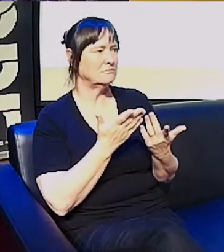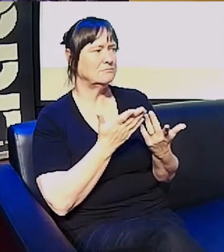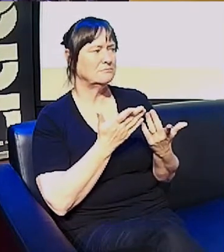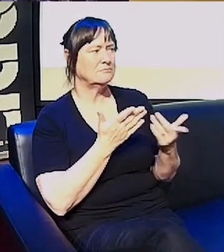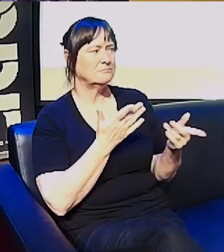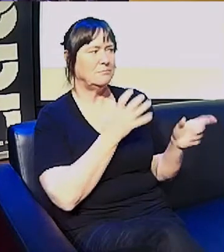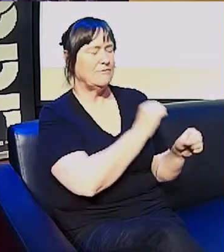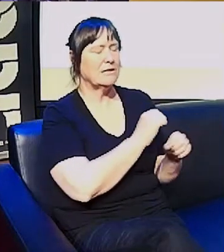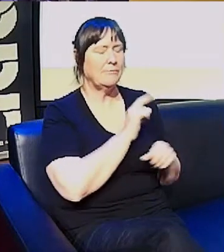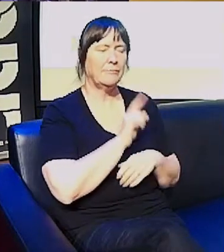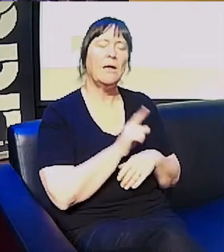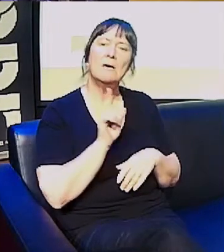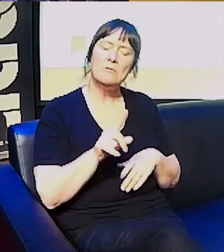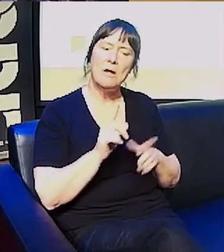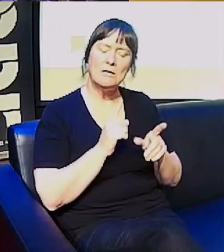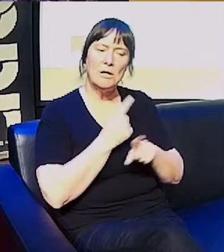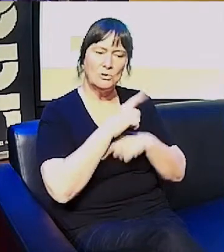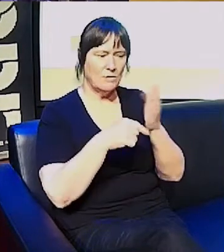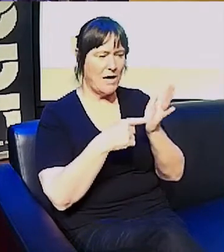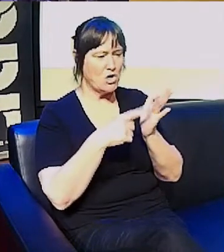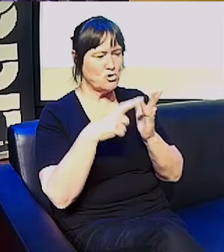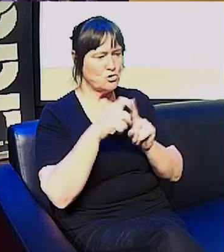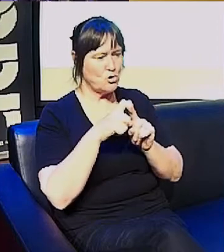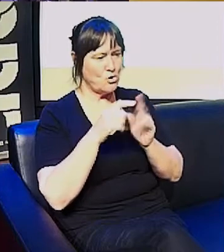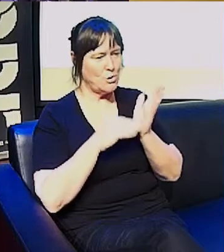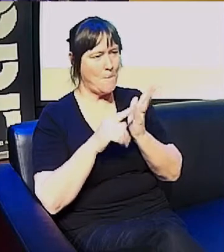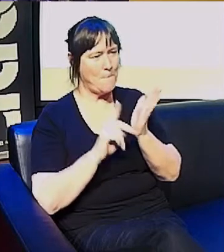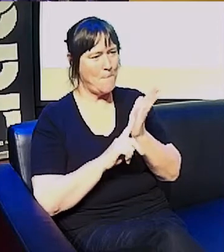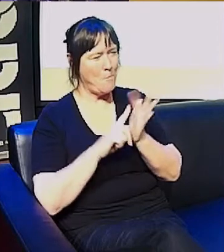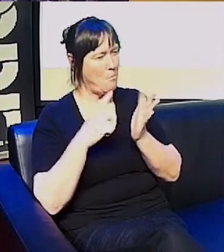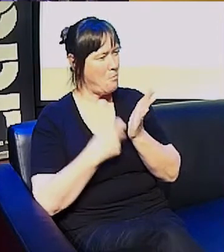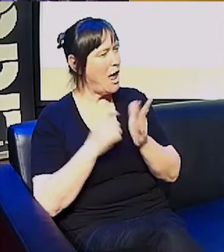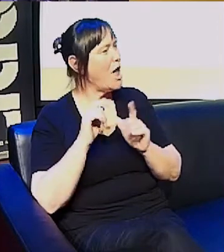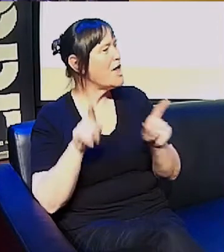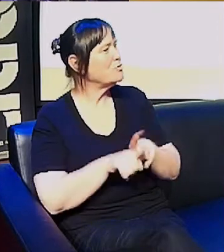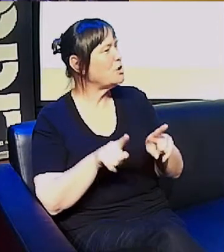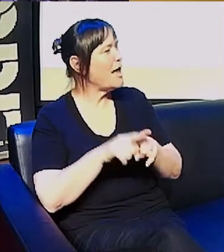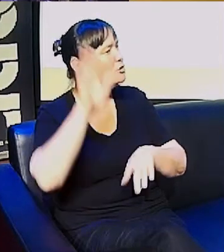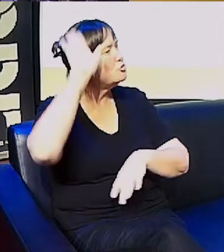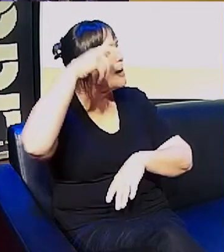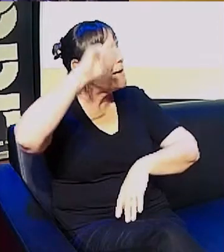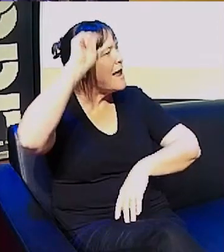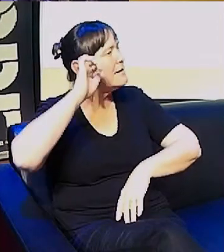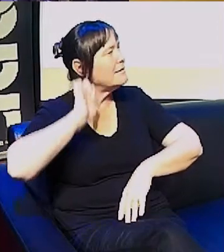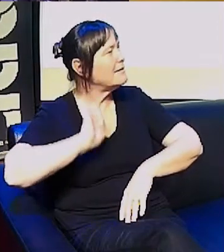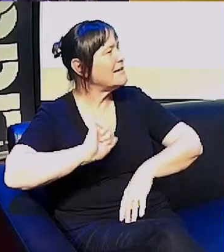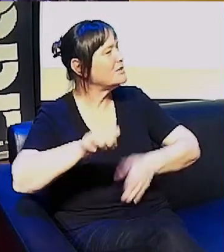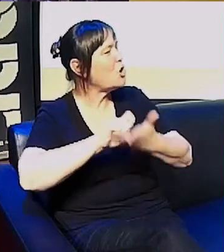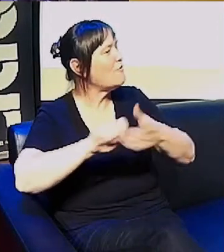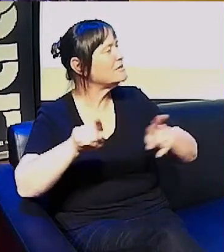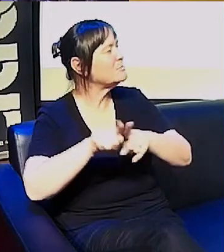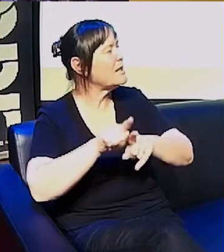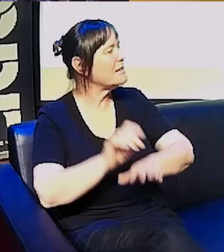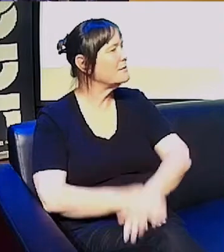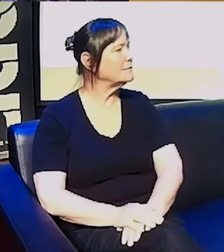Muller, he also had a bit of a MAGA cap shrine in his office in Parliament. I mean, there just seems to be a slight undercurrent